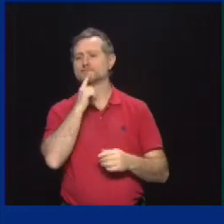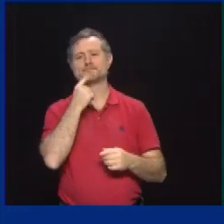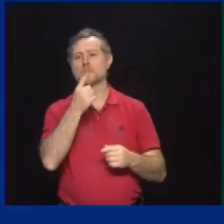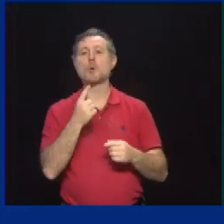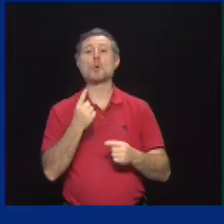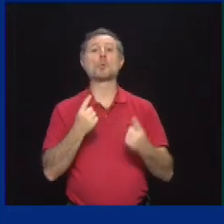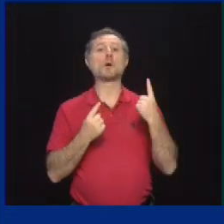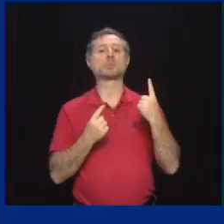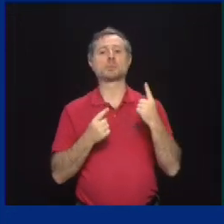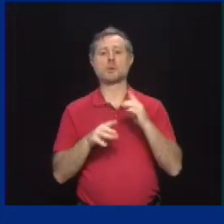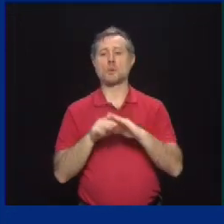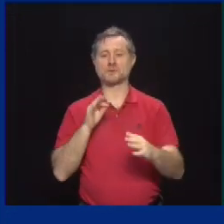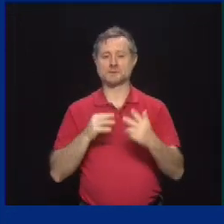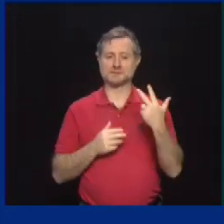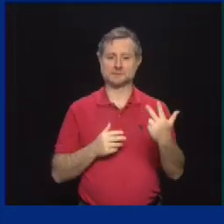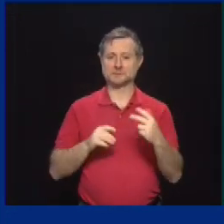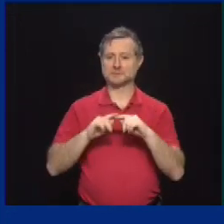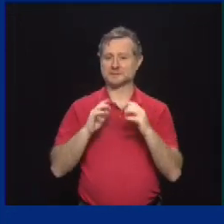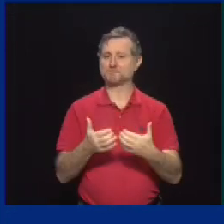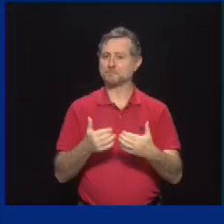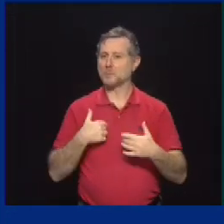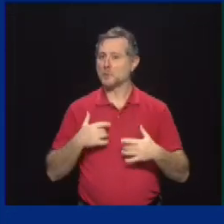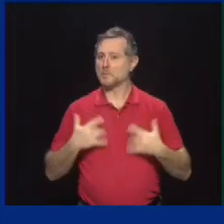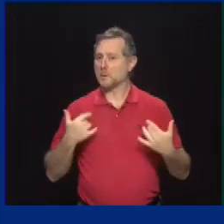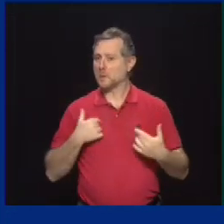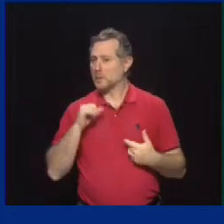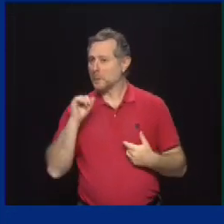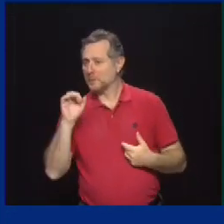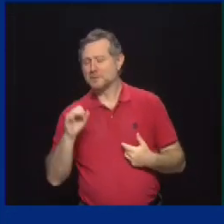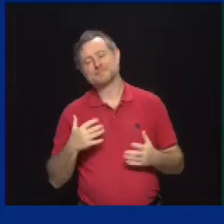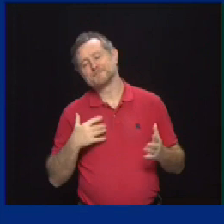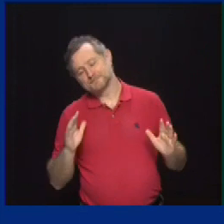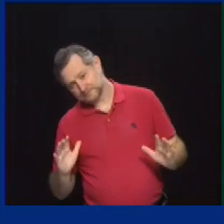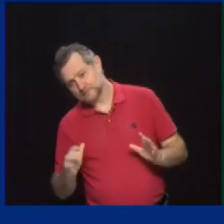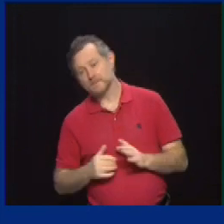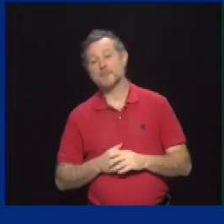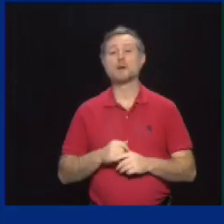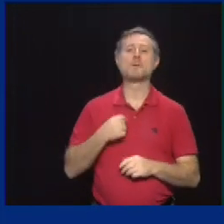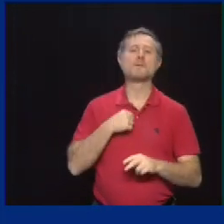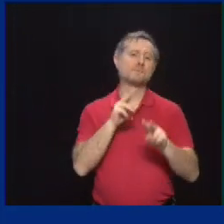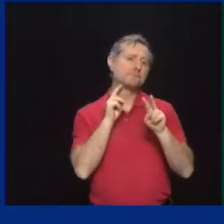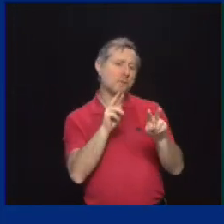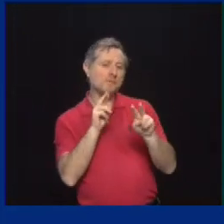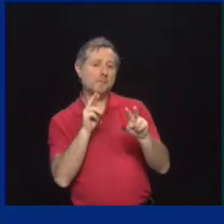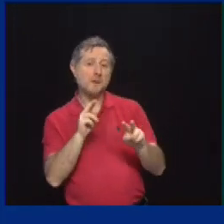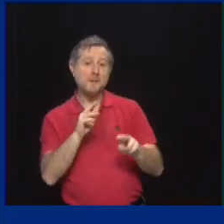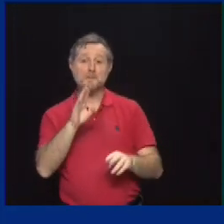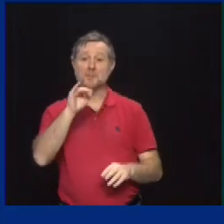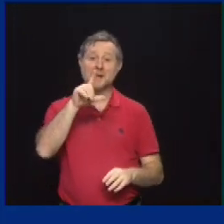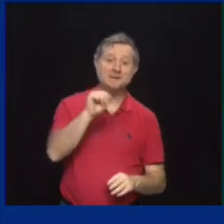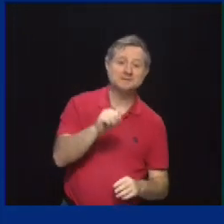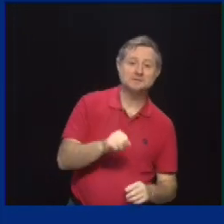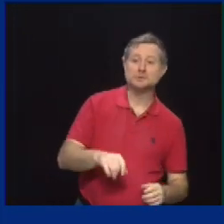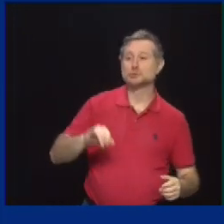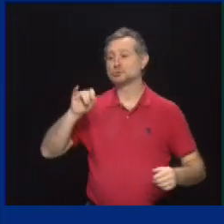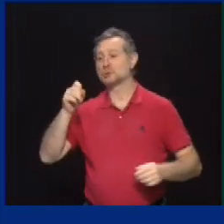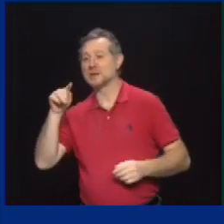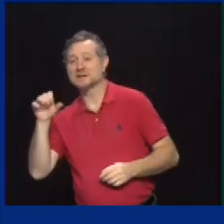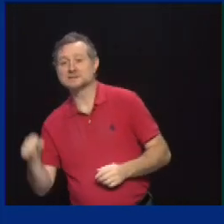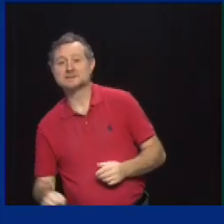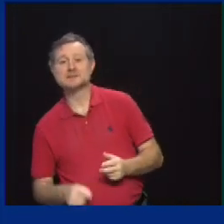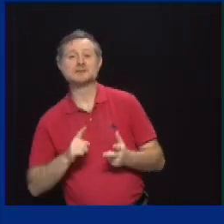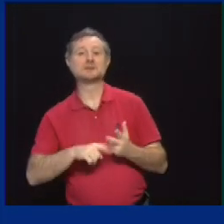going to be happy with that. So I look forward to seeing the Jets and the Bills play soon. And when the Bills match up against the Giants, I'll be there too, but it's not this season. So